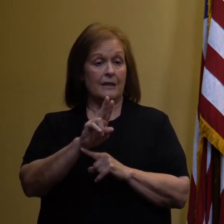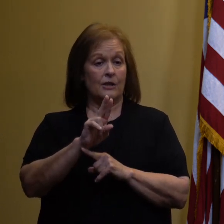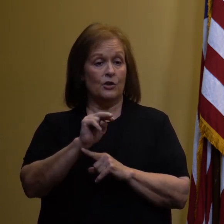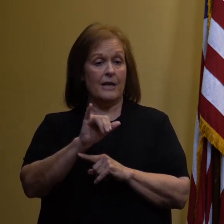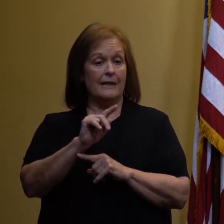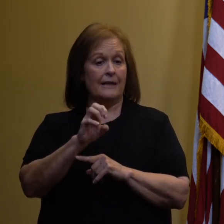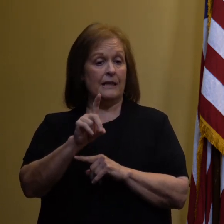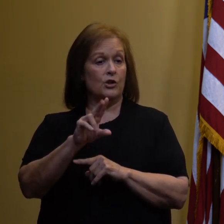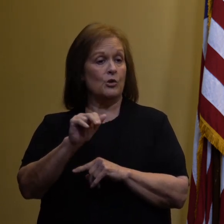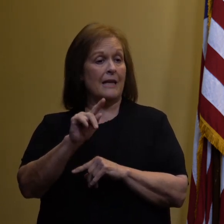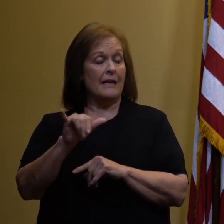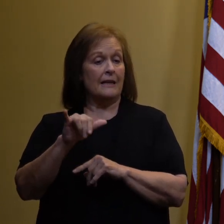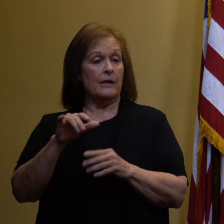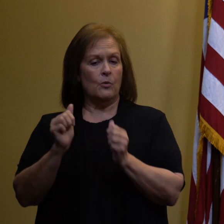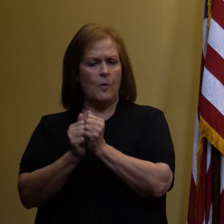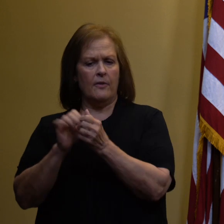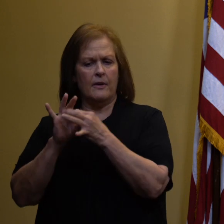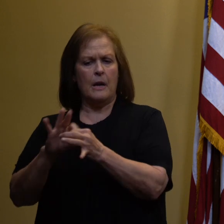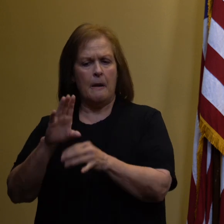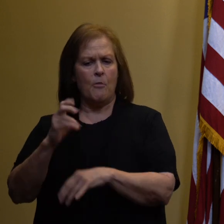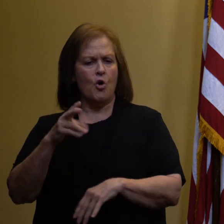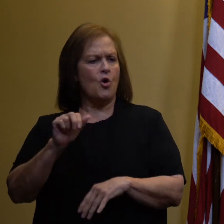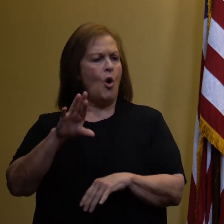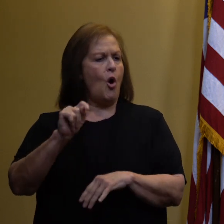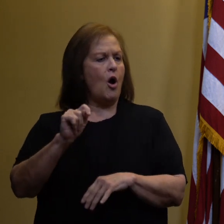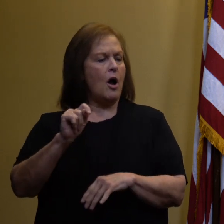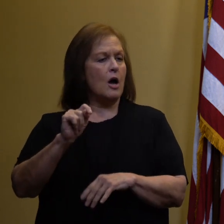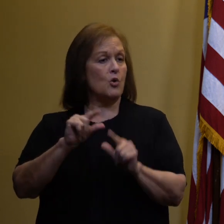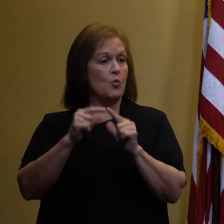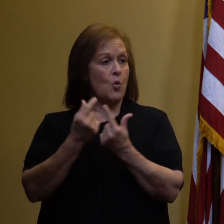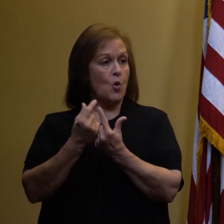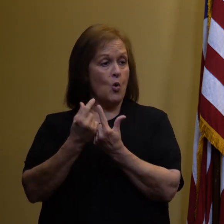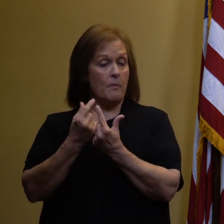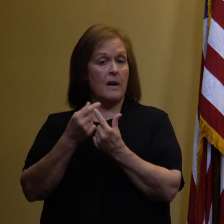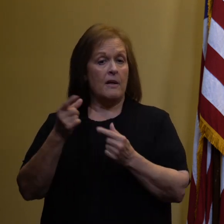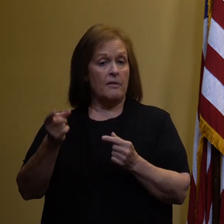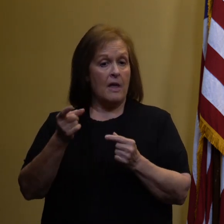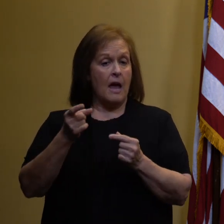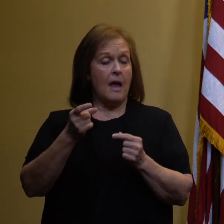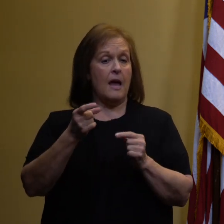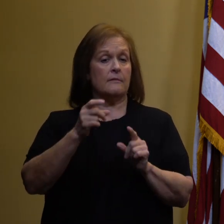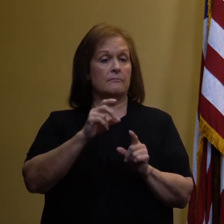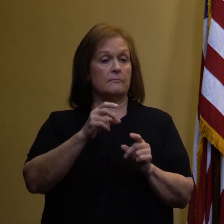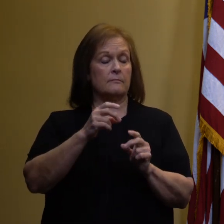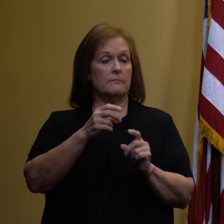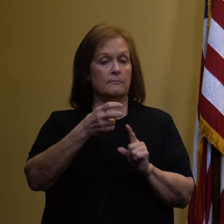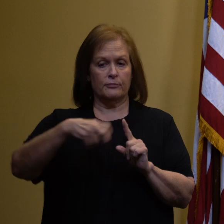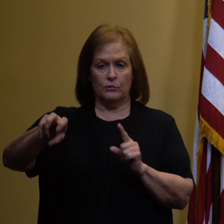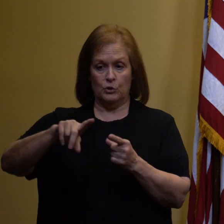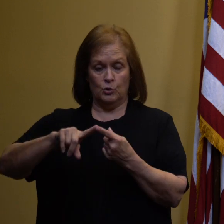the Bernhardt Group, they're relocating United Utility to the city of New